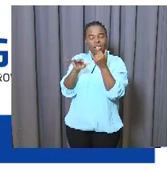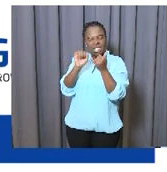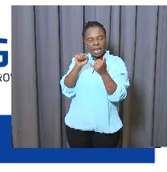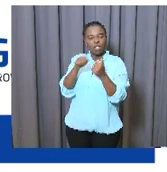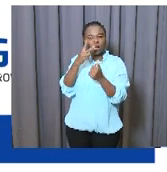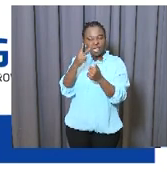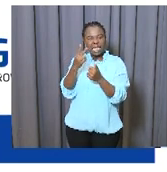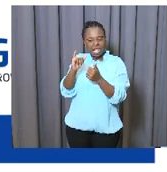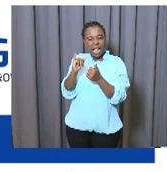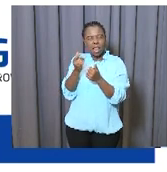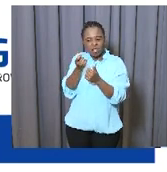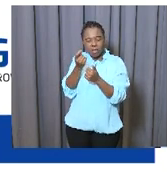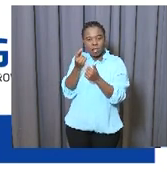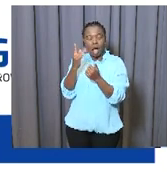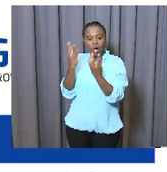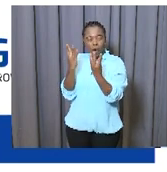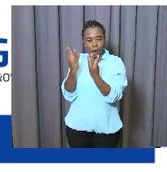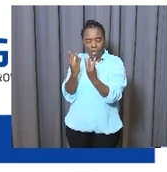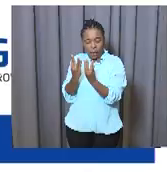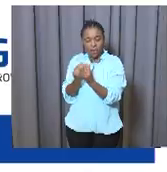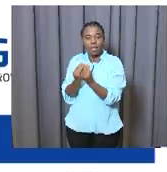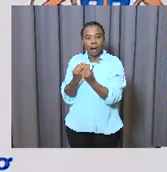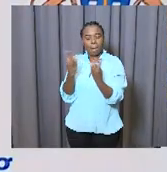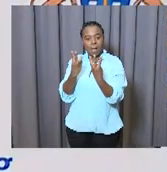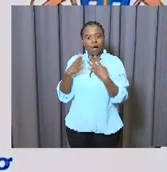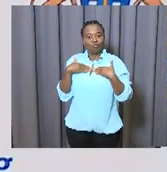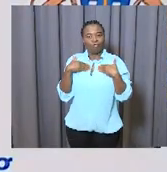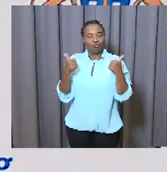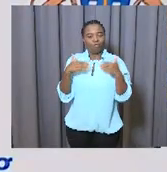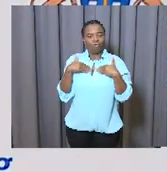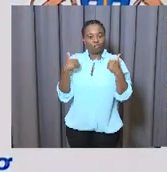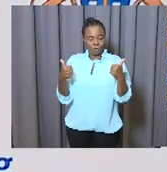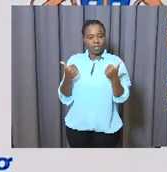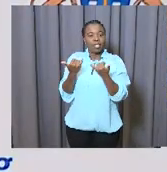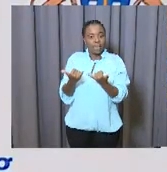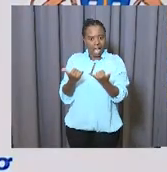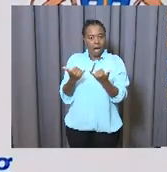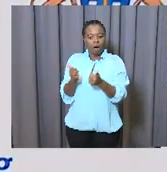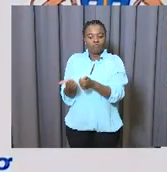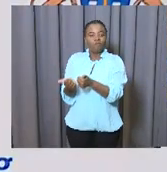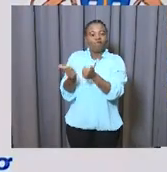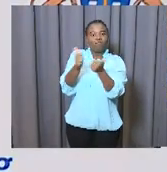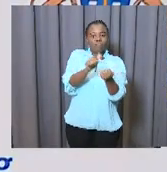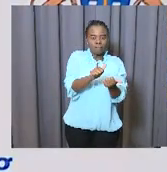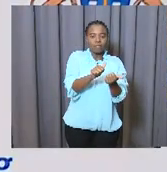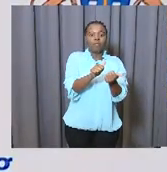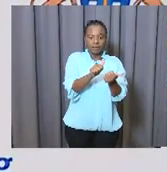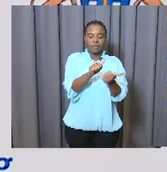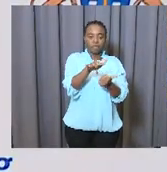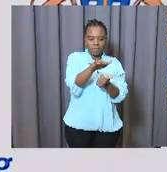still have cases. They are cooling. We have lots of recoveries in those areas. We now have